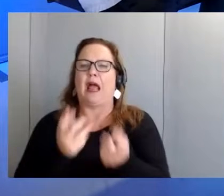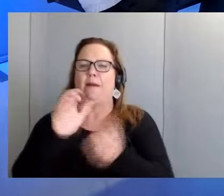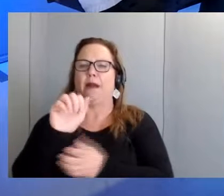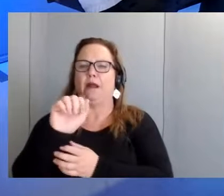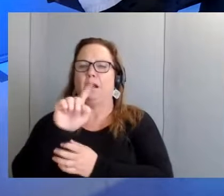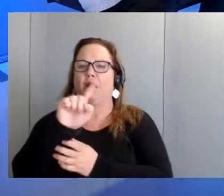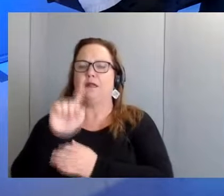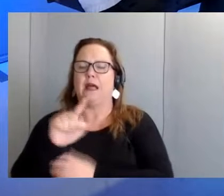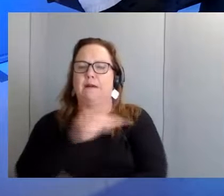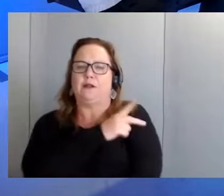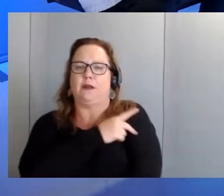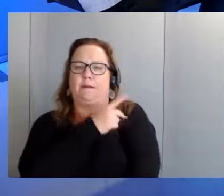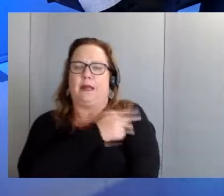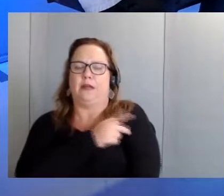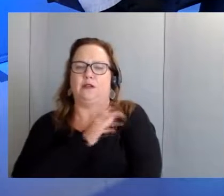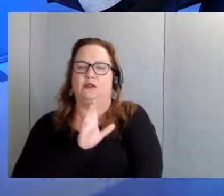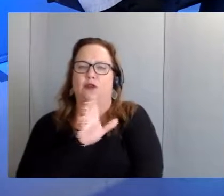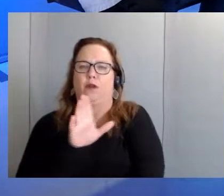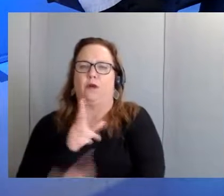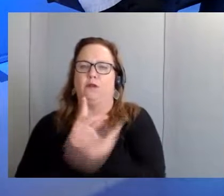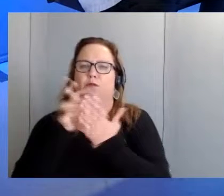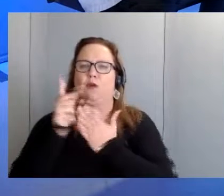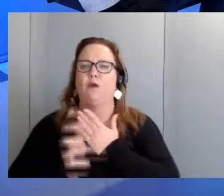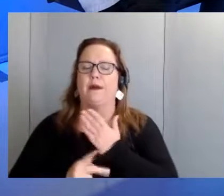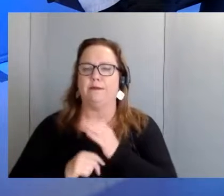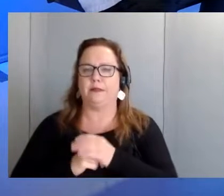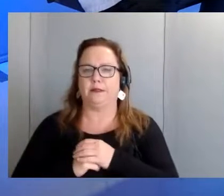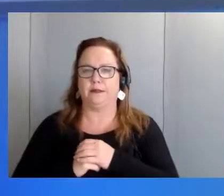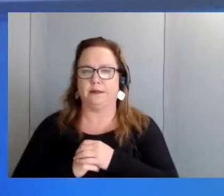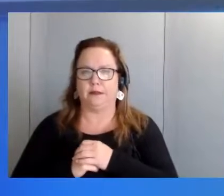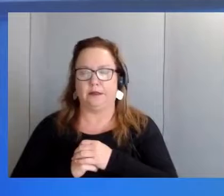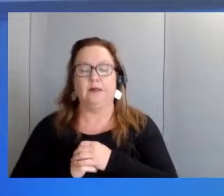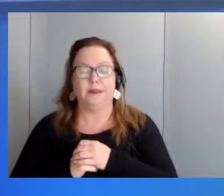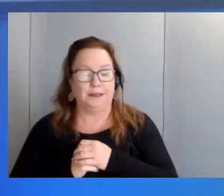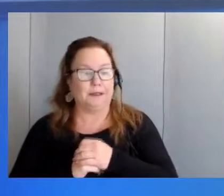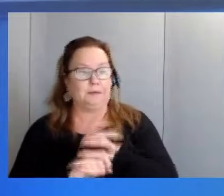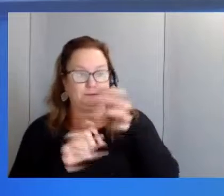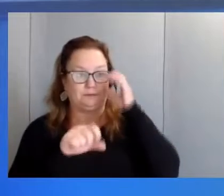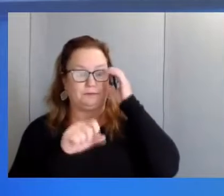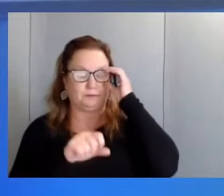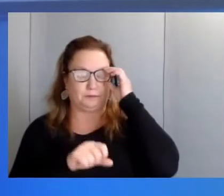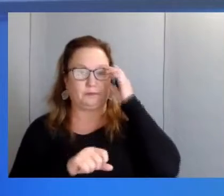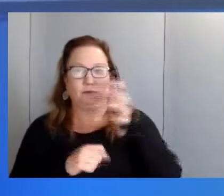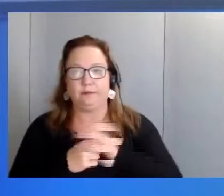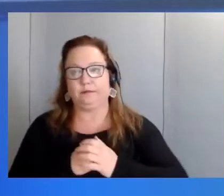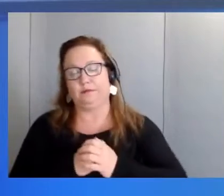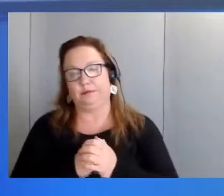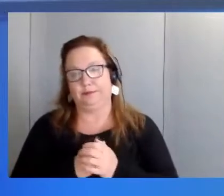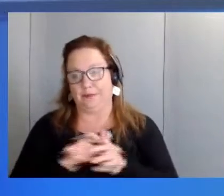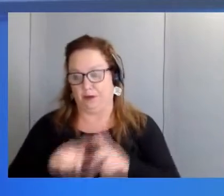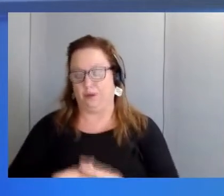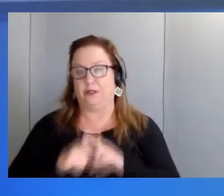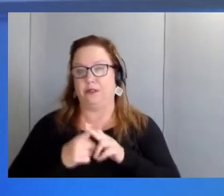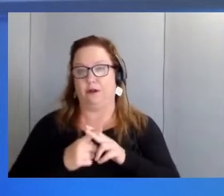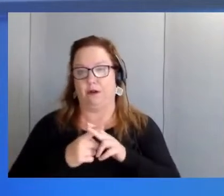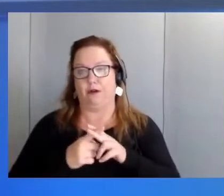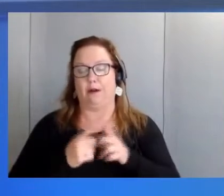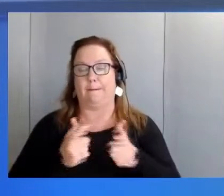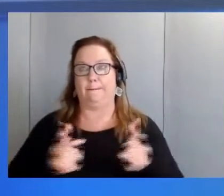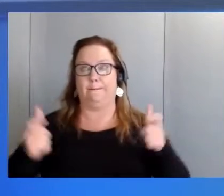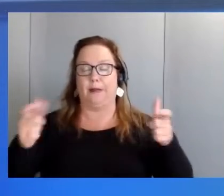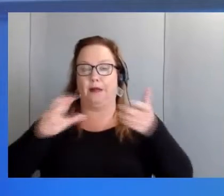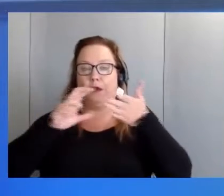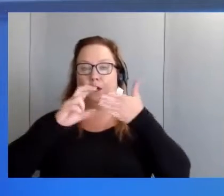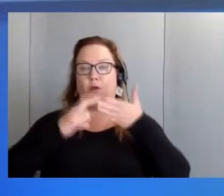being treated through these programs? Tell us a little more about that. Oh, yeah. So yes, we started a large research program that's now